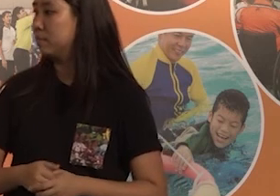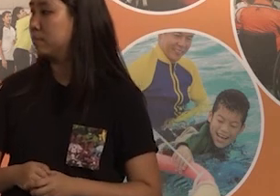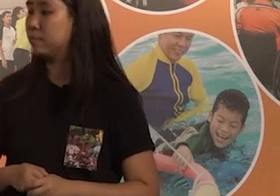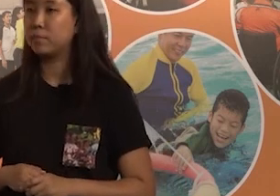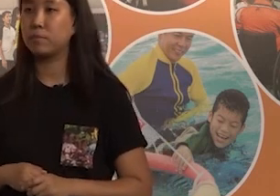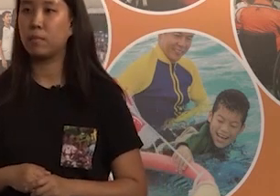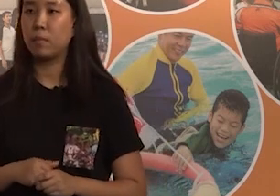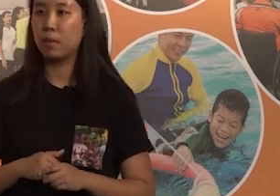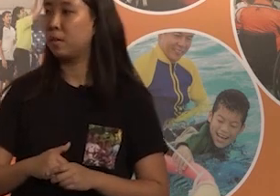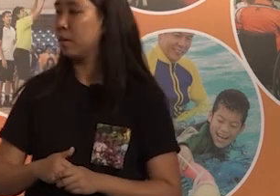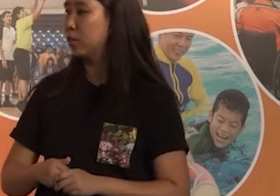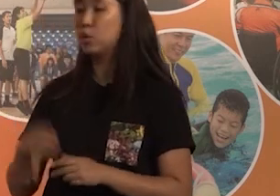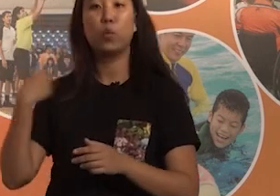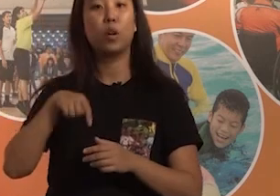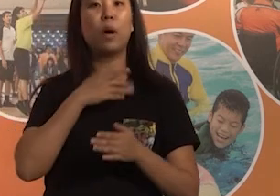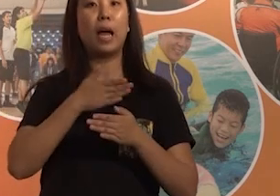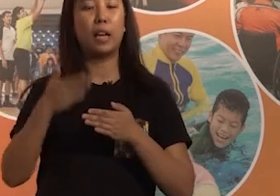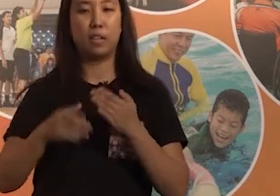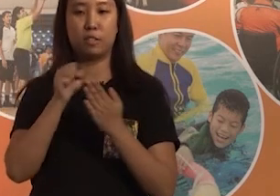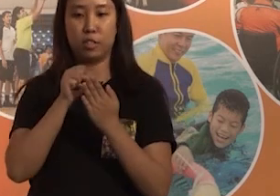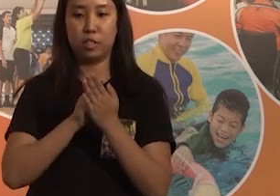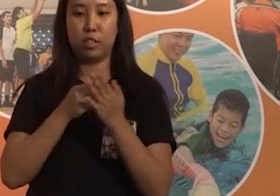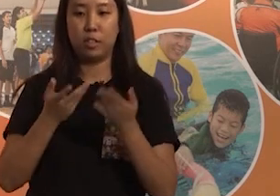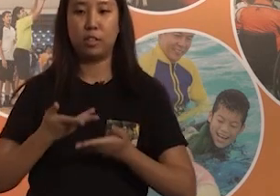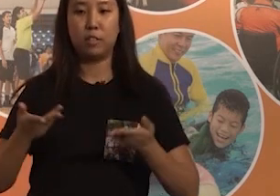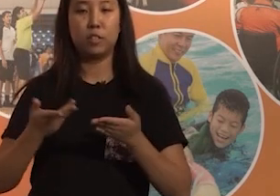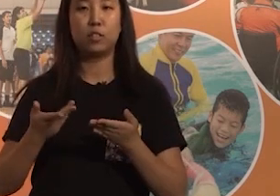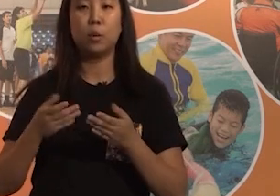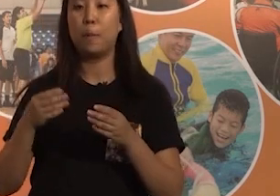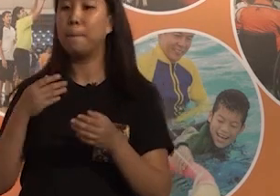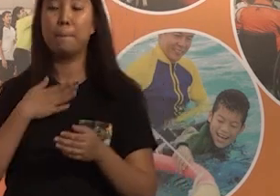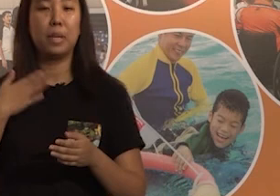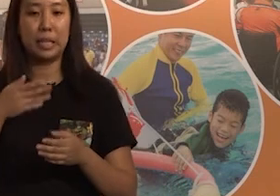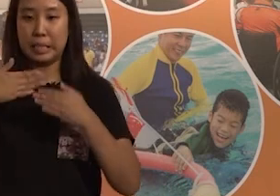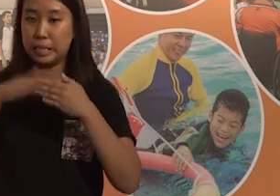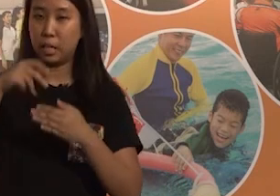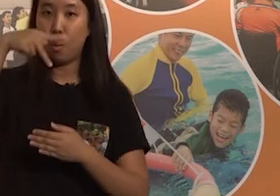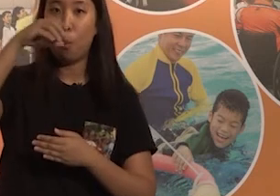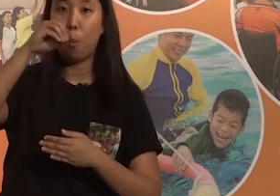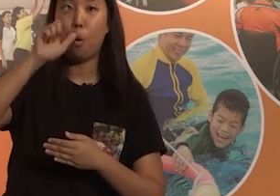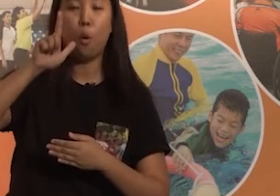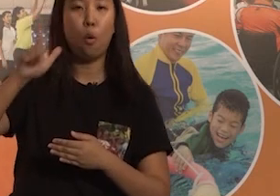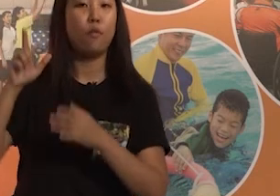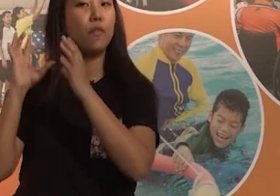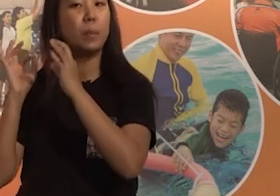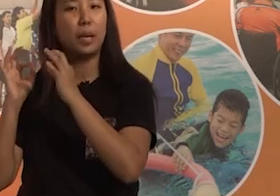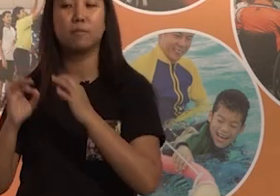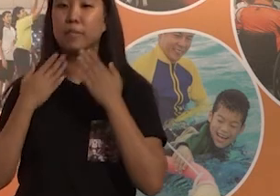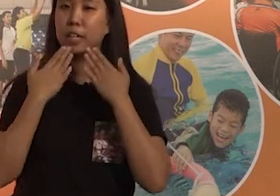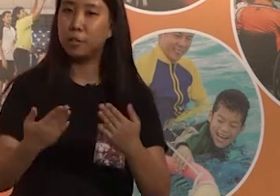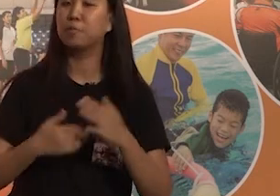Okay, since we will probably end our session here, so please send in the poll, the feedbacks to our live conference.